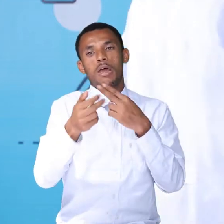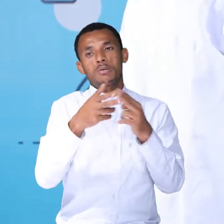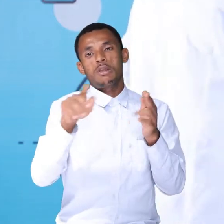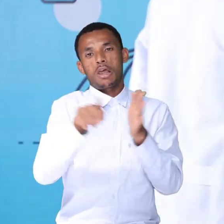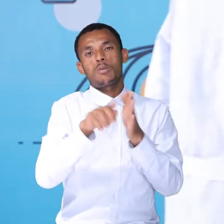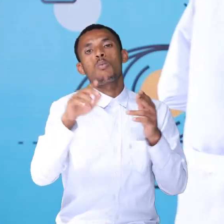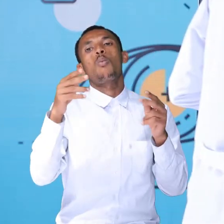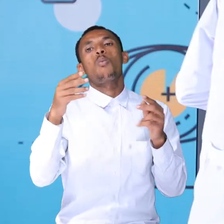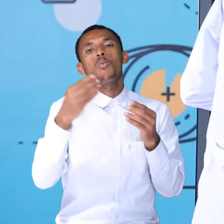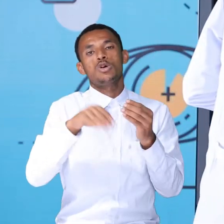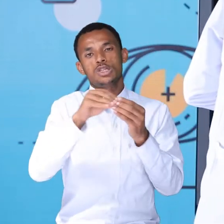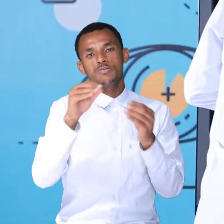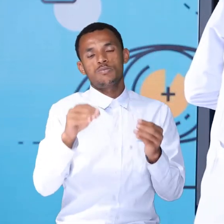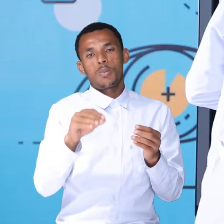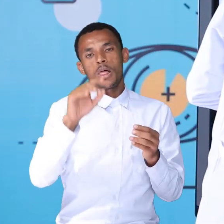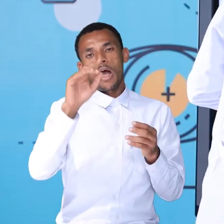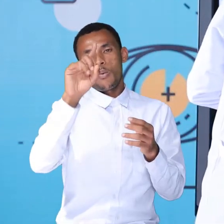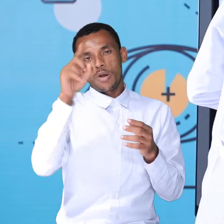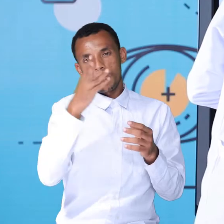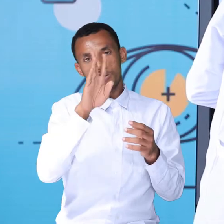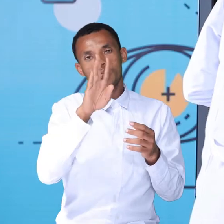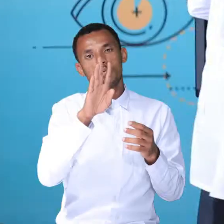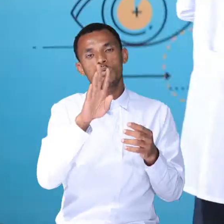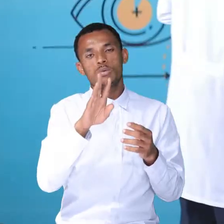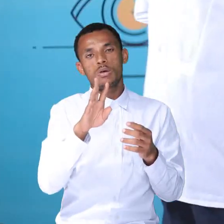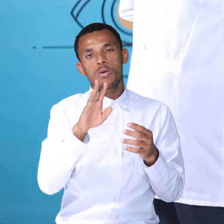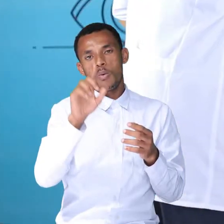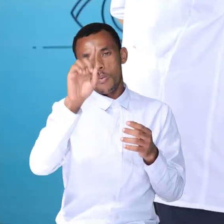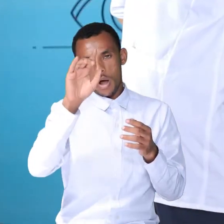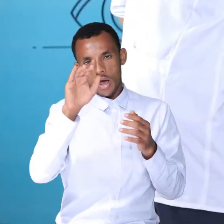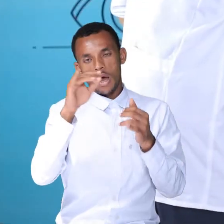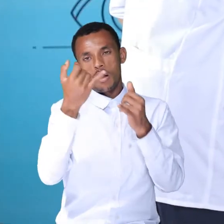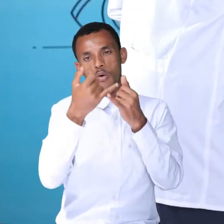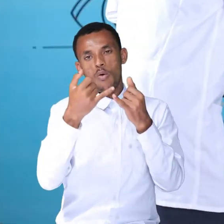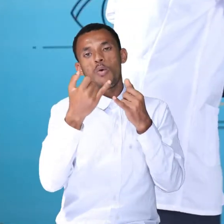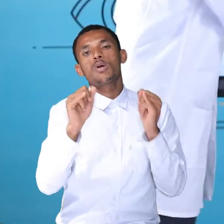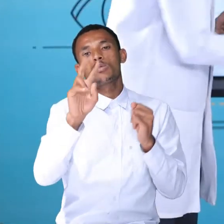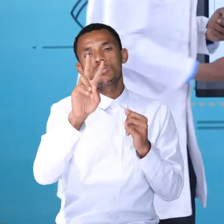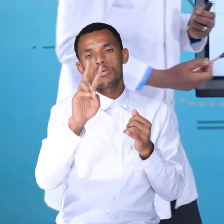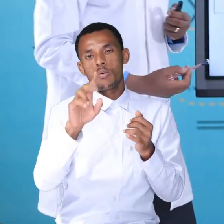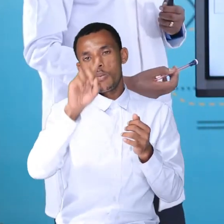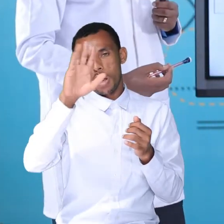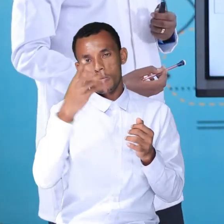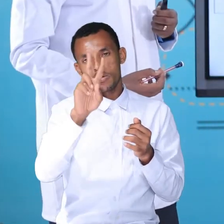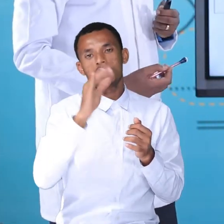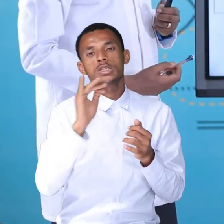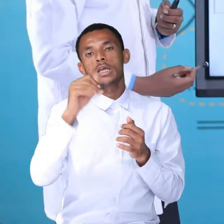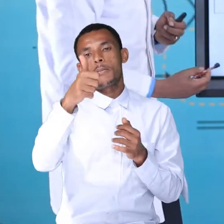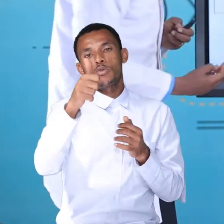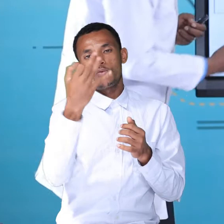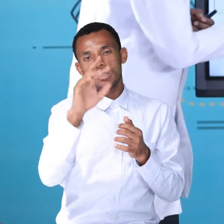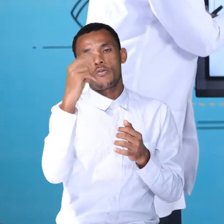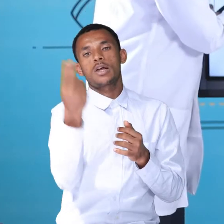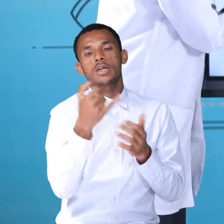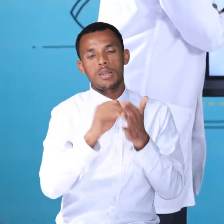positive. Half plus half, it is 1. 1 divided by 2, it gives half. It is the amplitude of that given function.